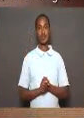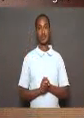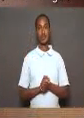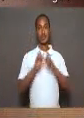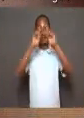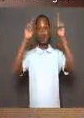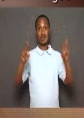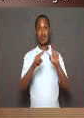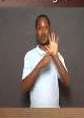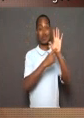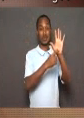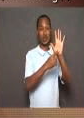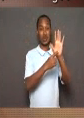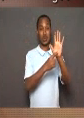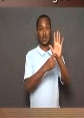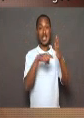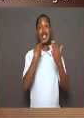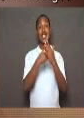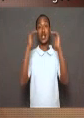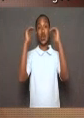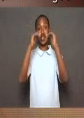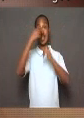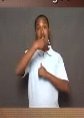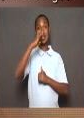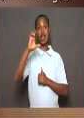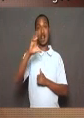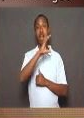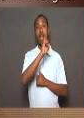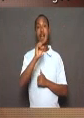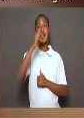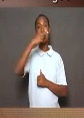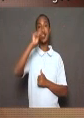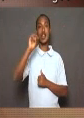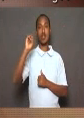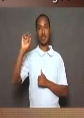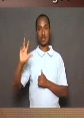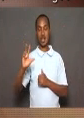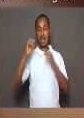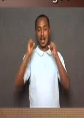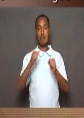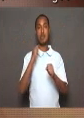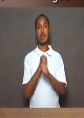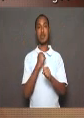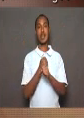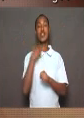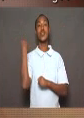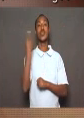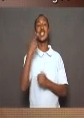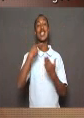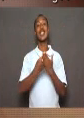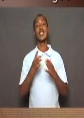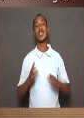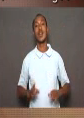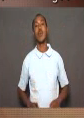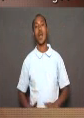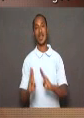As you can see by these equations, hydrochloric acid and nitric acid can be prepared using